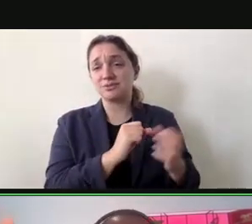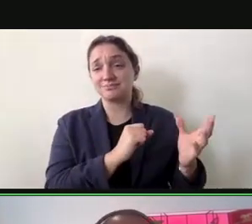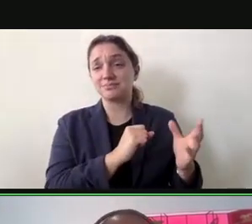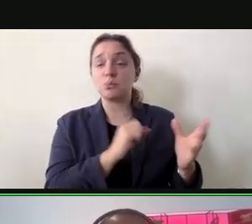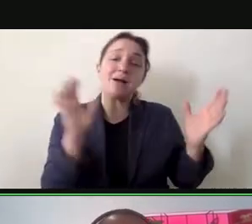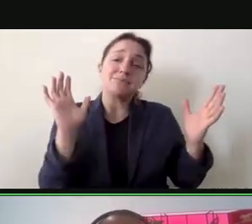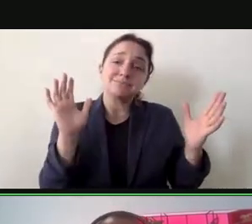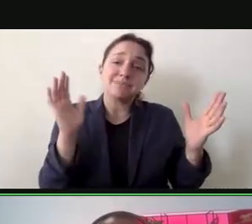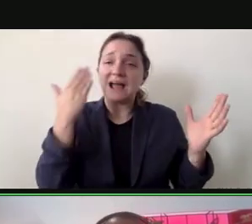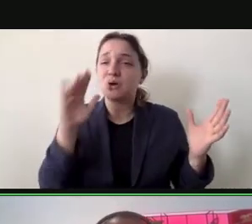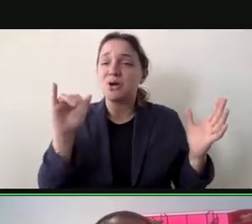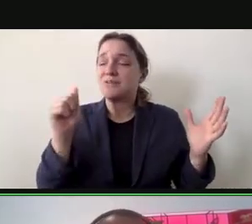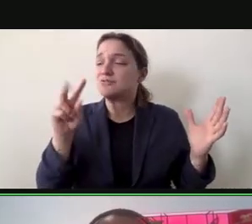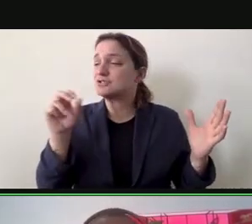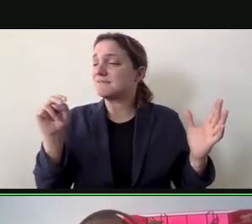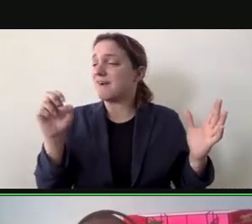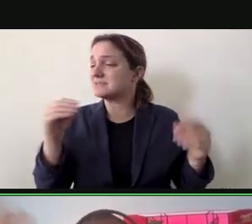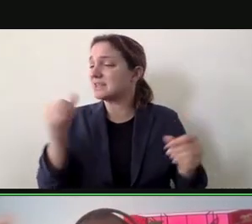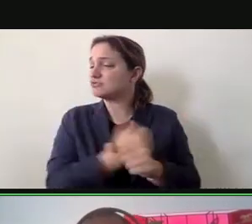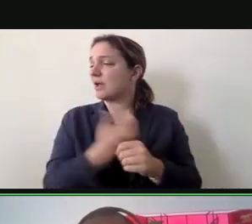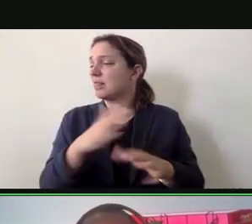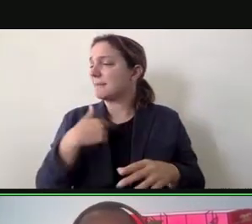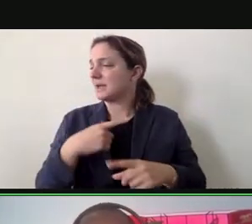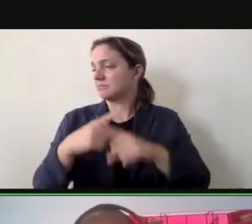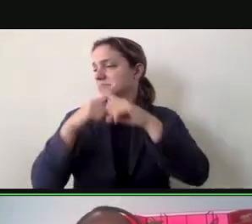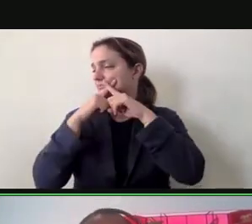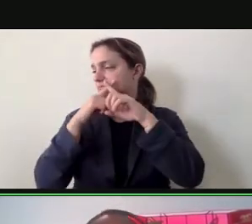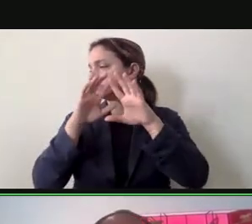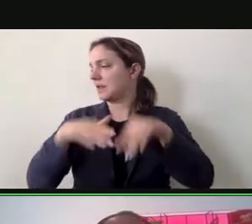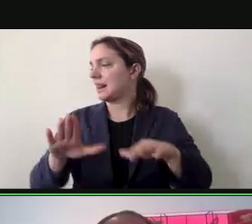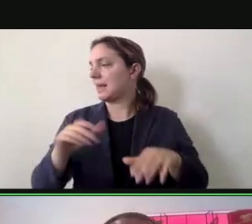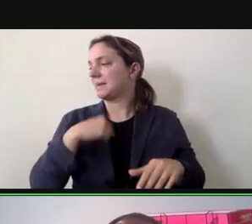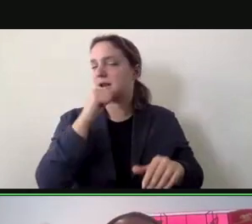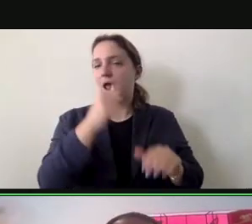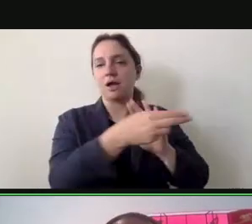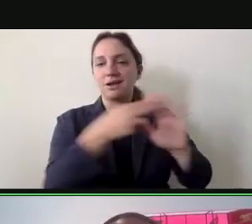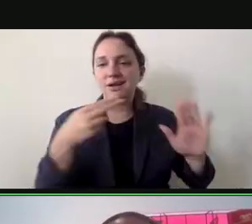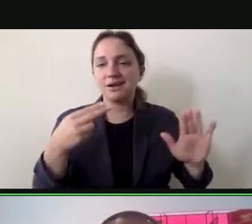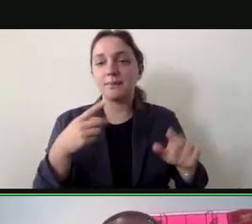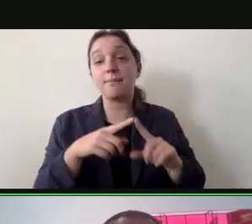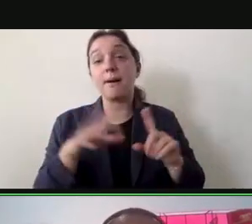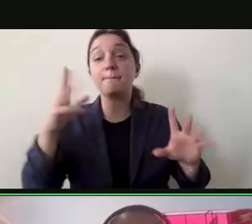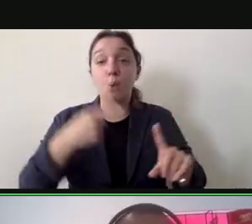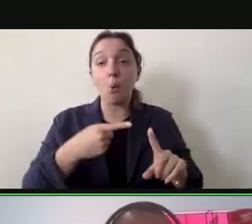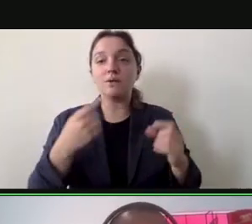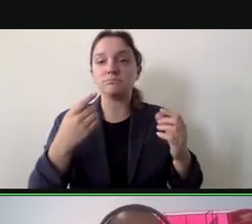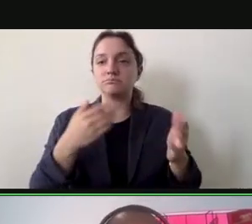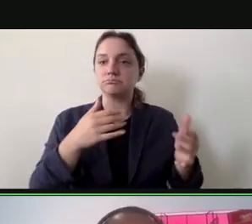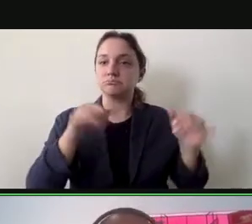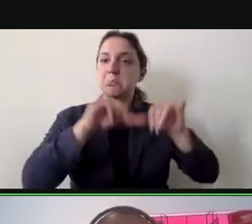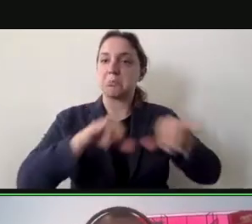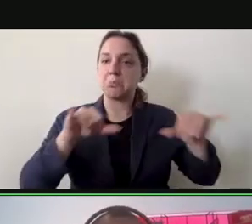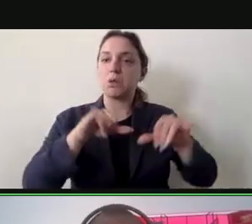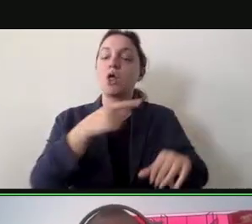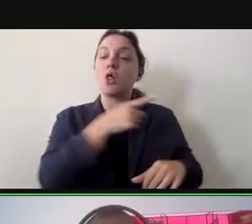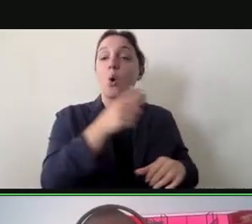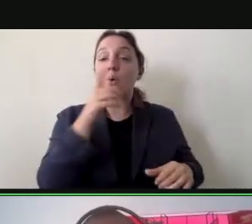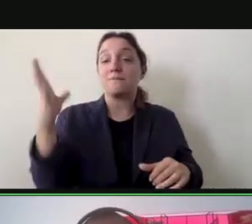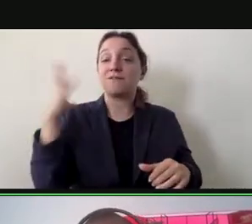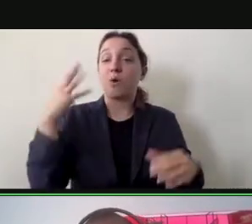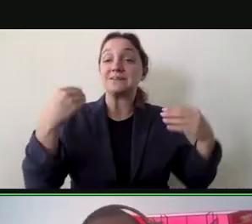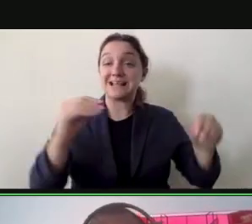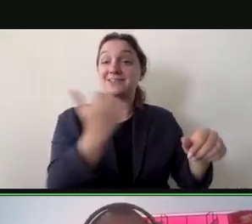I don't know if Javon was selling drugs. Let me take that back. Let me not say that about Javon. But a lot of our folks were selling drugs. There actually is a